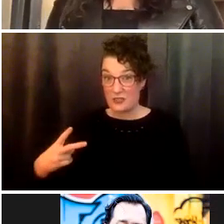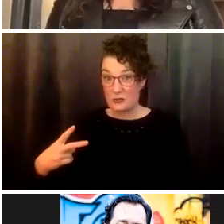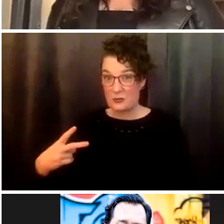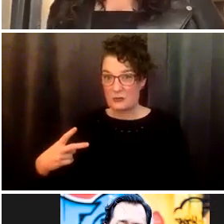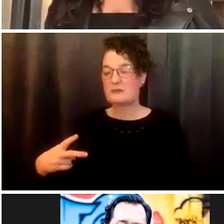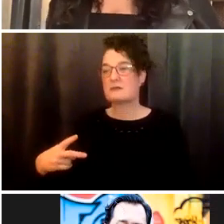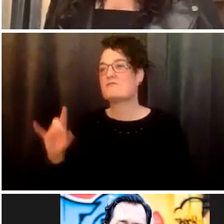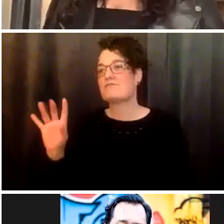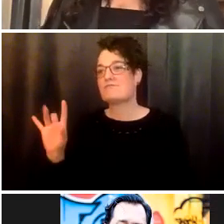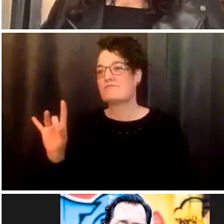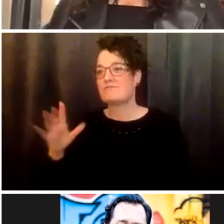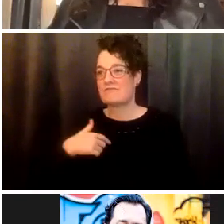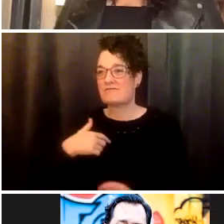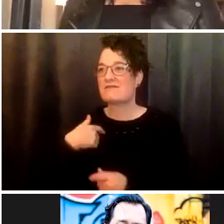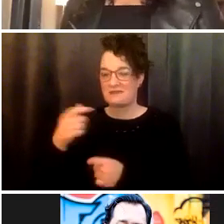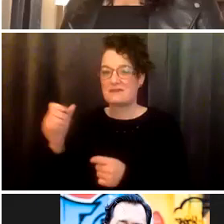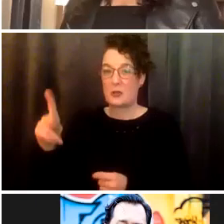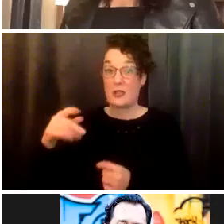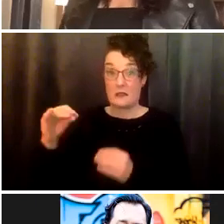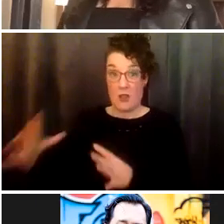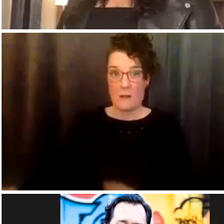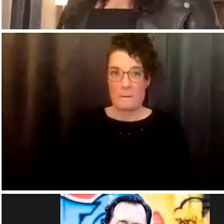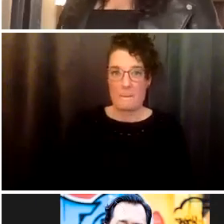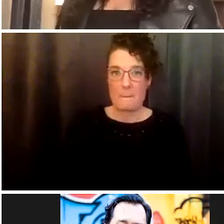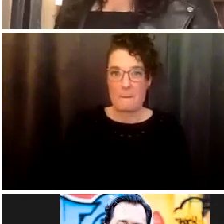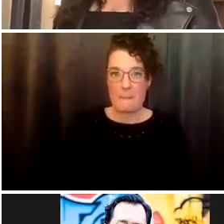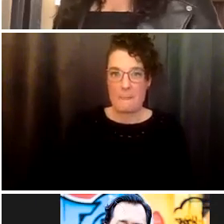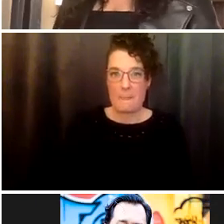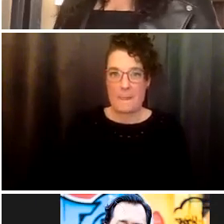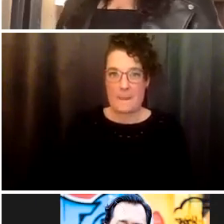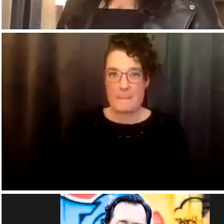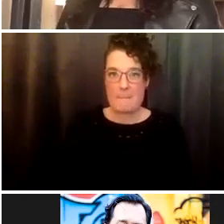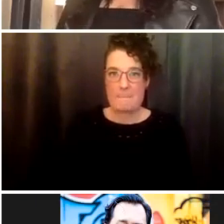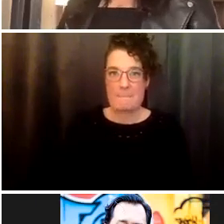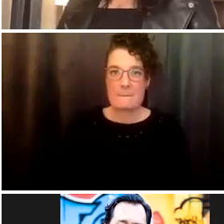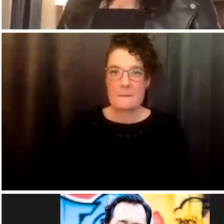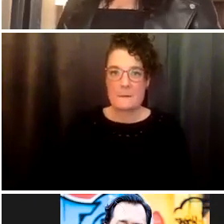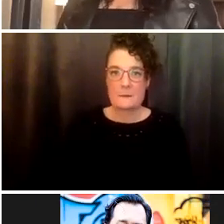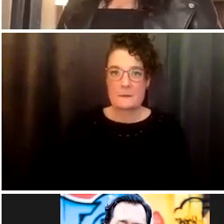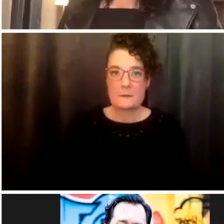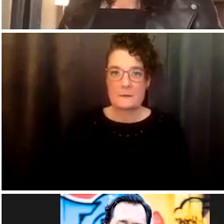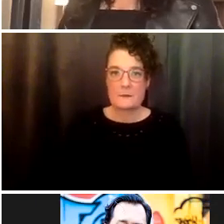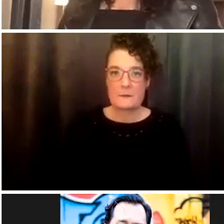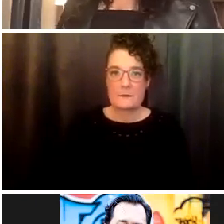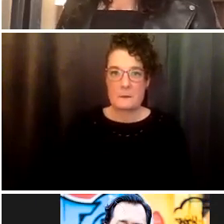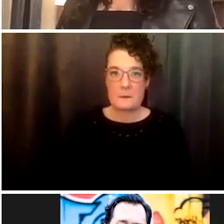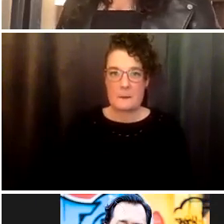I was part of Queer Ancestors class last year, which was an honor. It was great